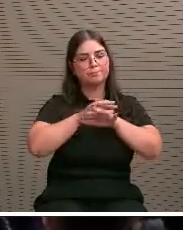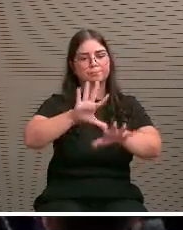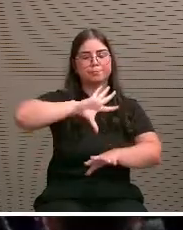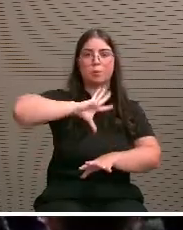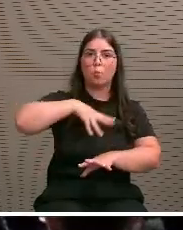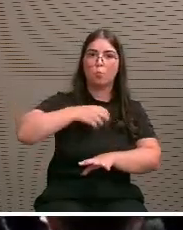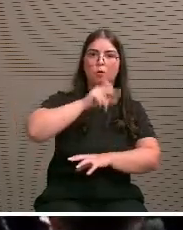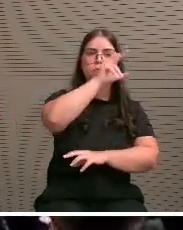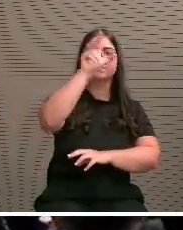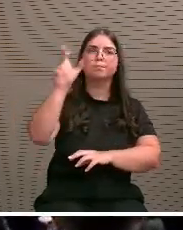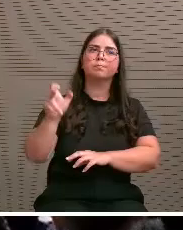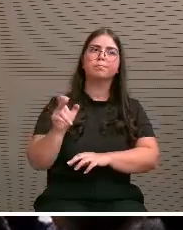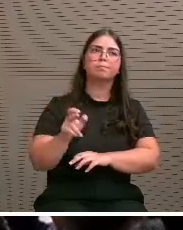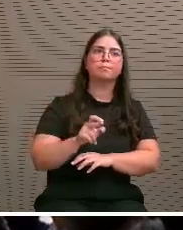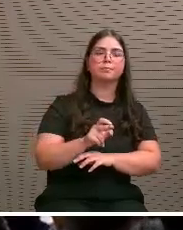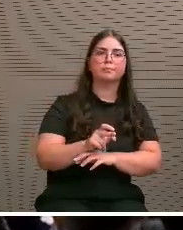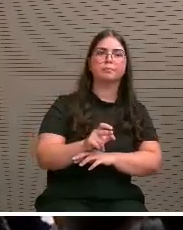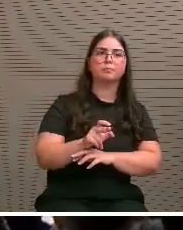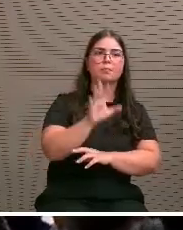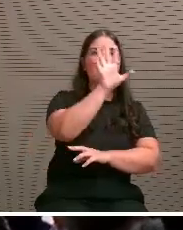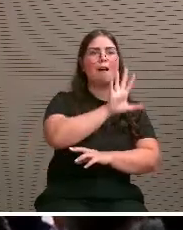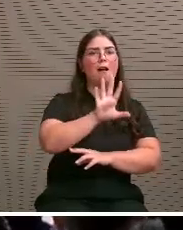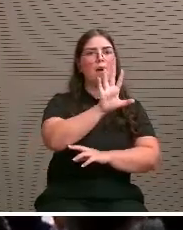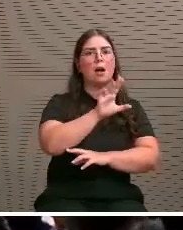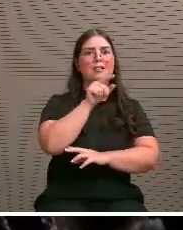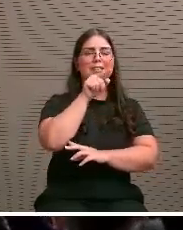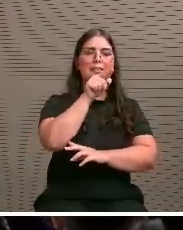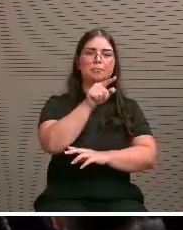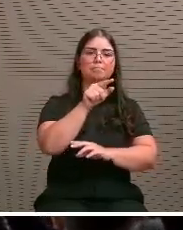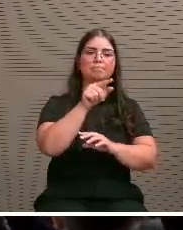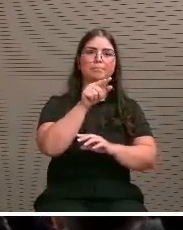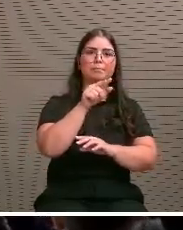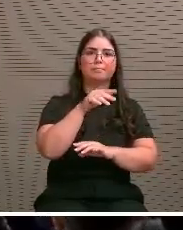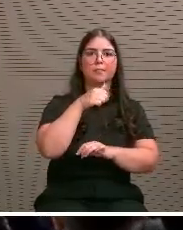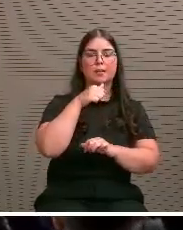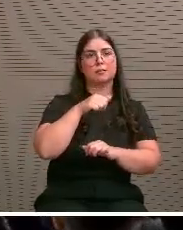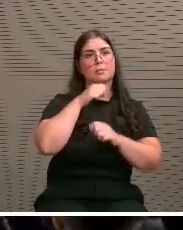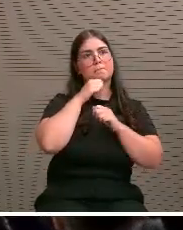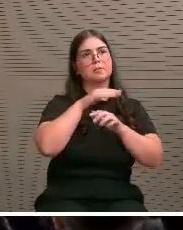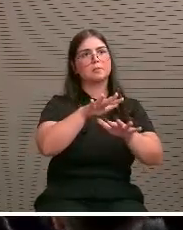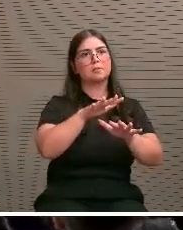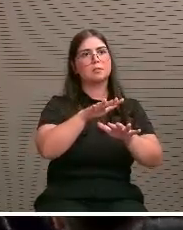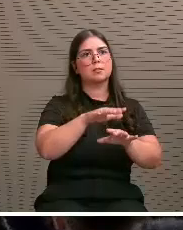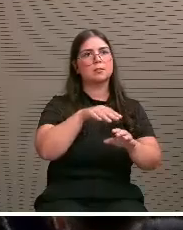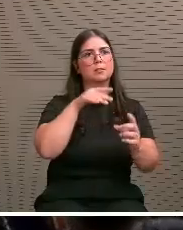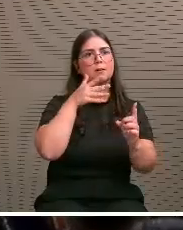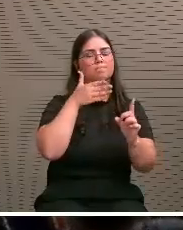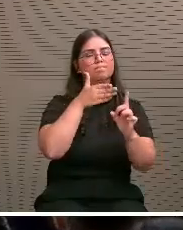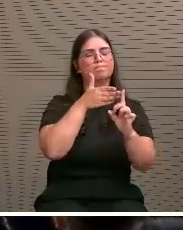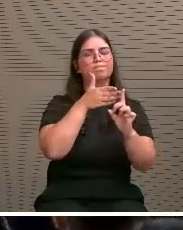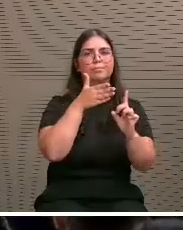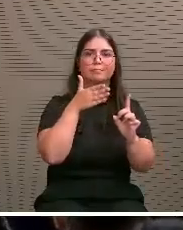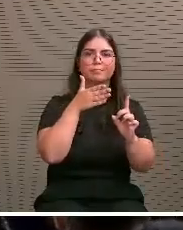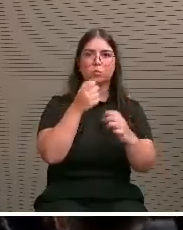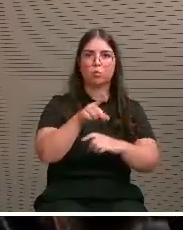is not appropriate. We need a lot more science in politics, and just speaking from as a scientist,